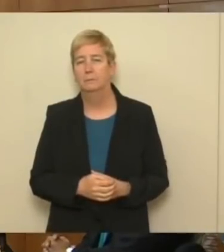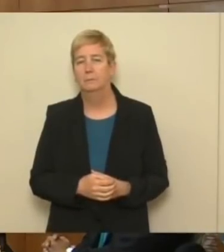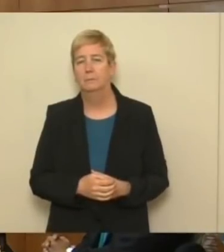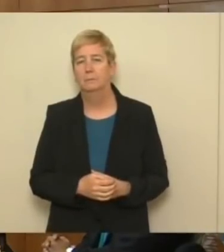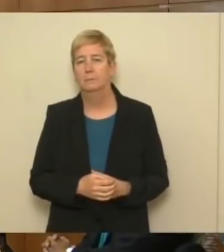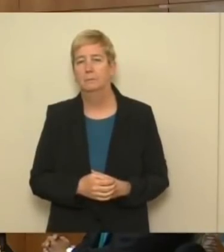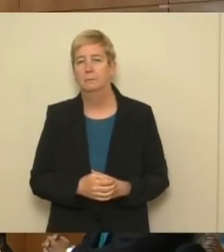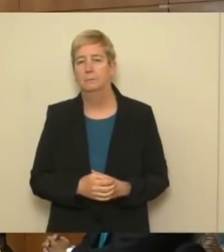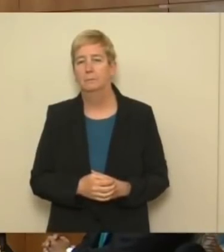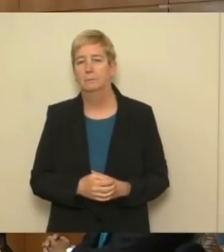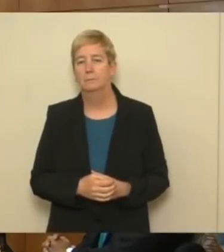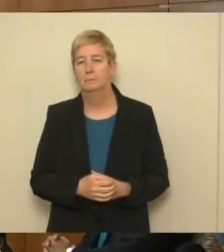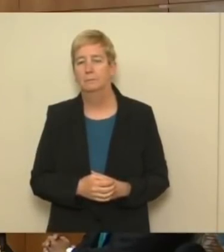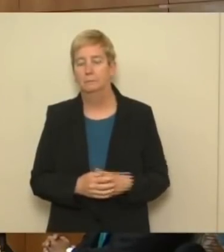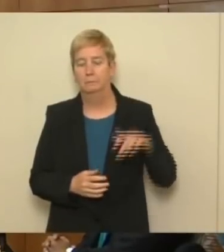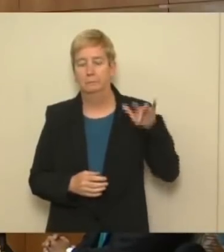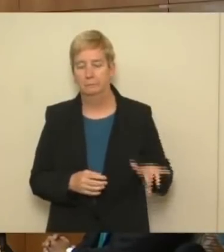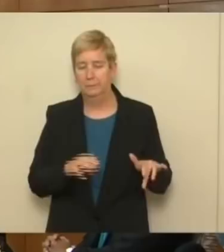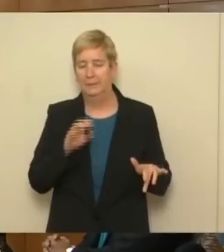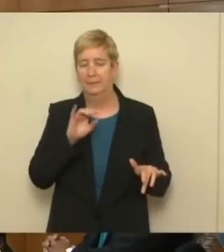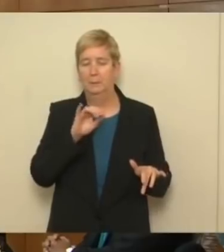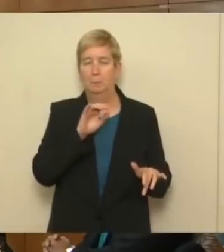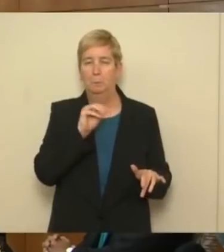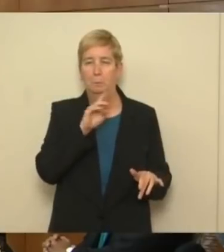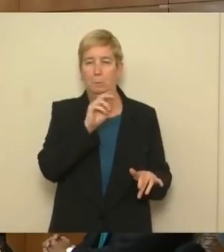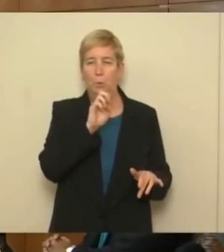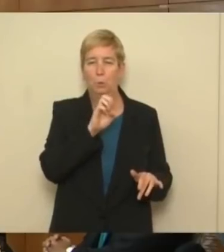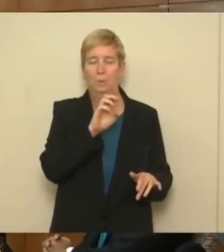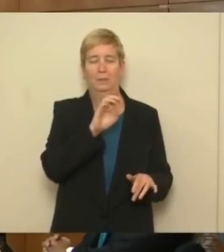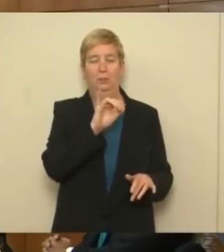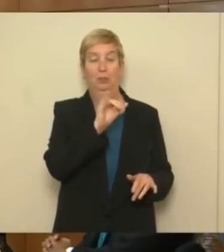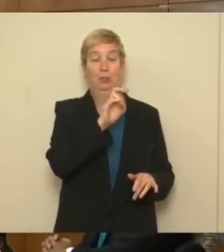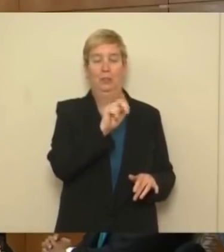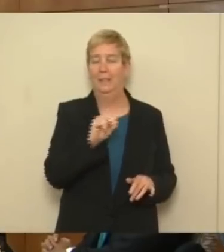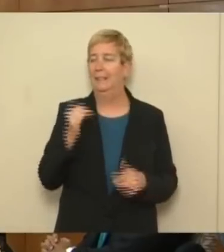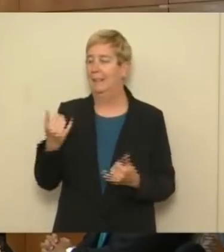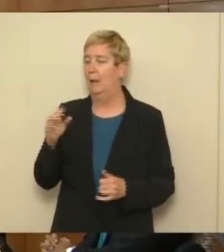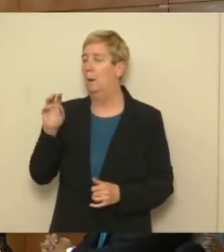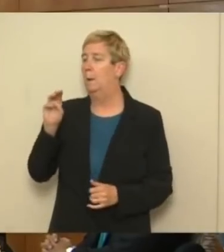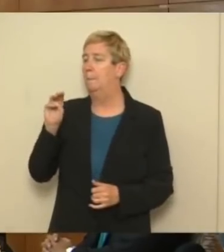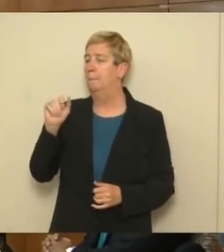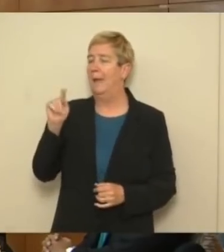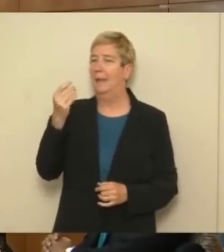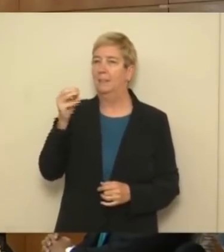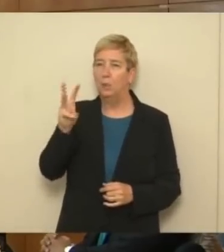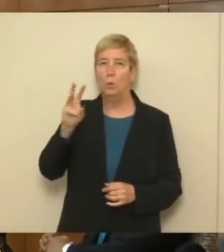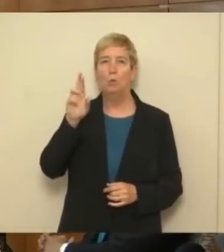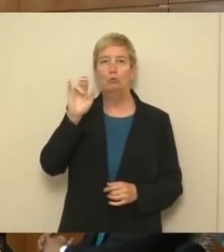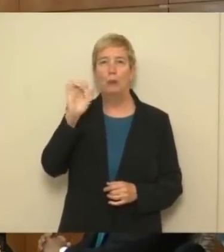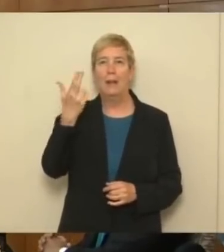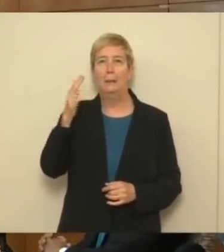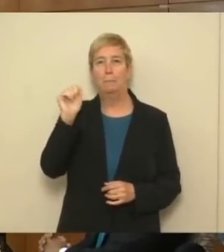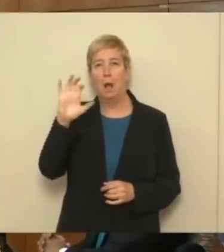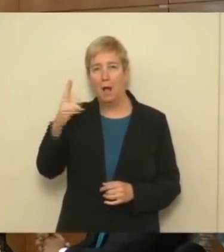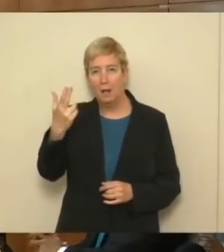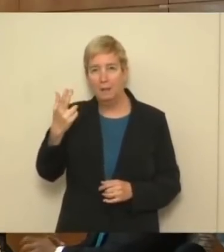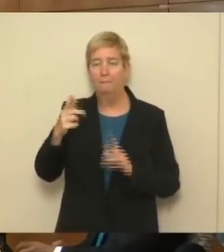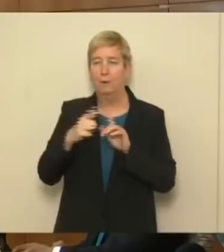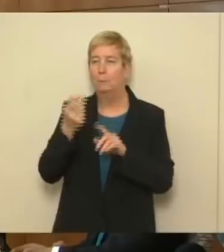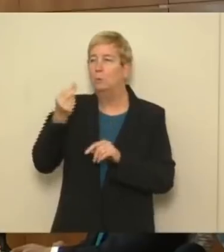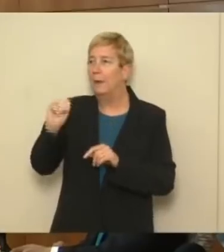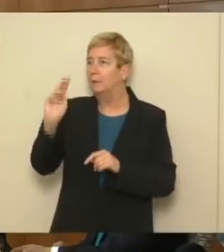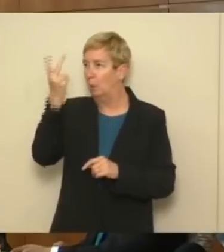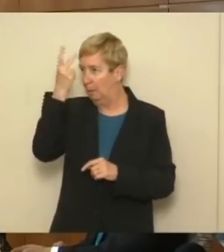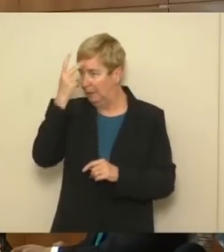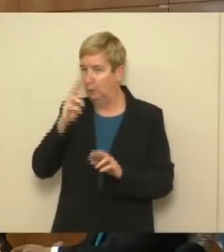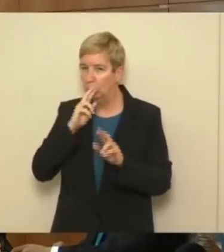All right, I'm going to mute Jens. I'll come back to you. I'm going to go to Matthew Reichbach with the New Mexico Political Report. Matthew, you're